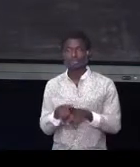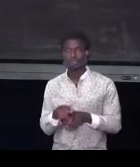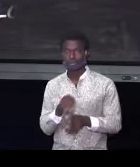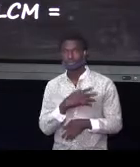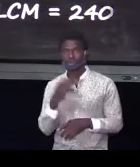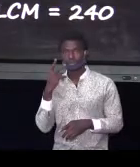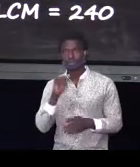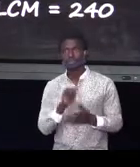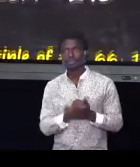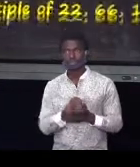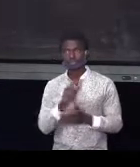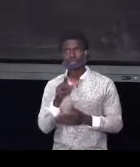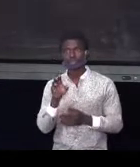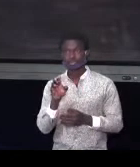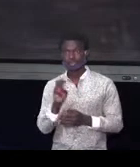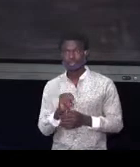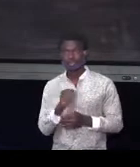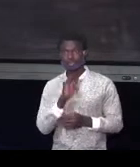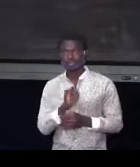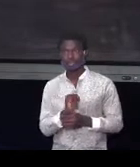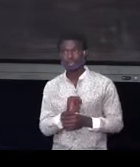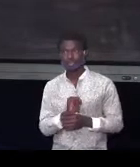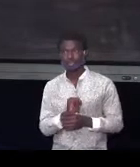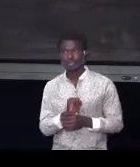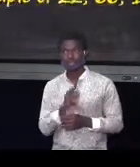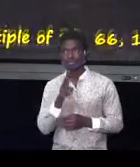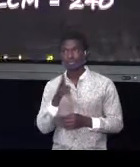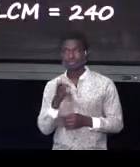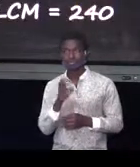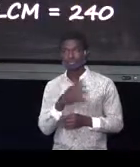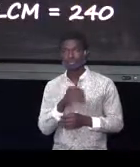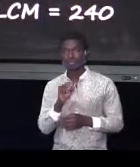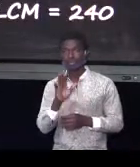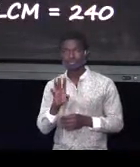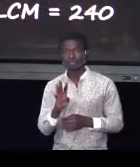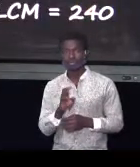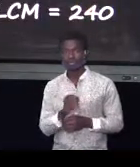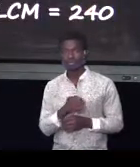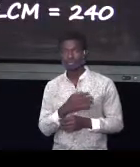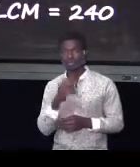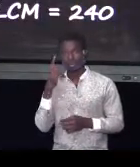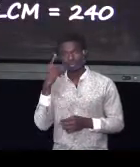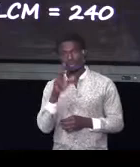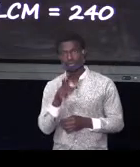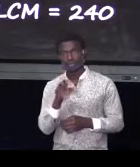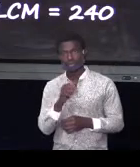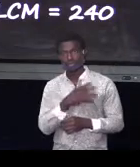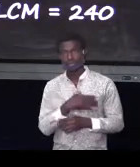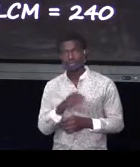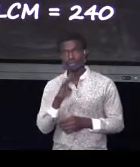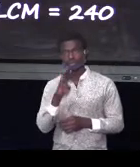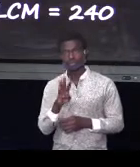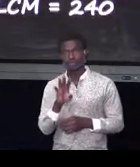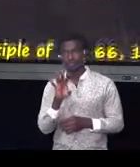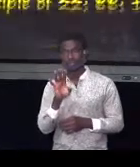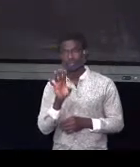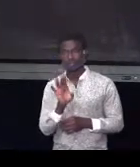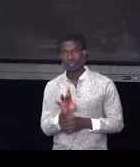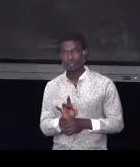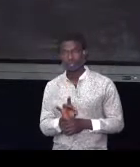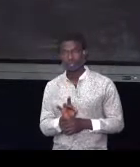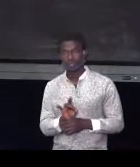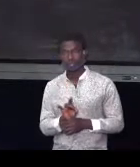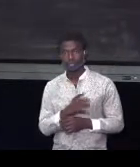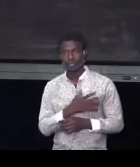likewise, and we see that the LCM is 240, 430, and 48, doing the same